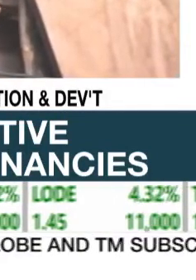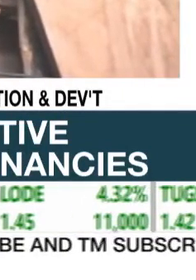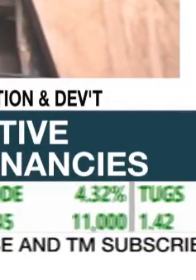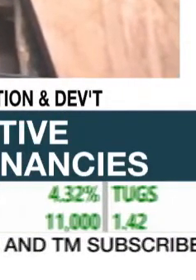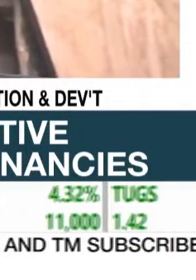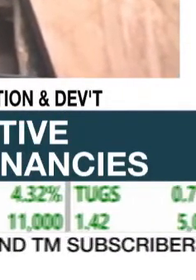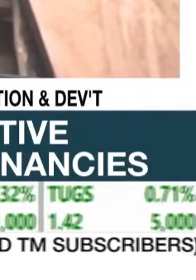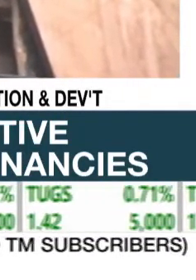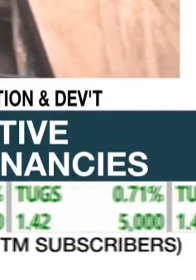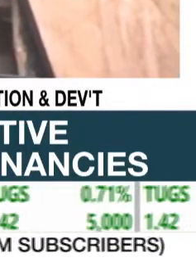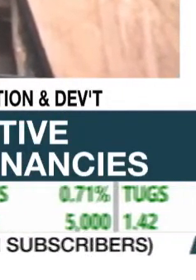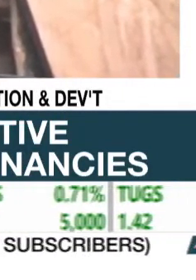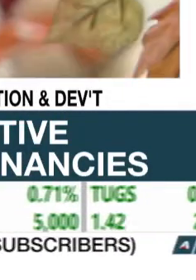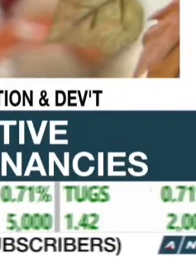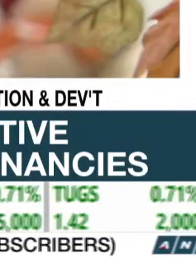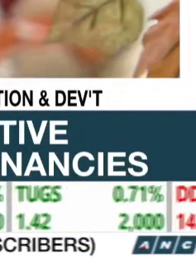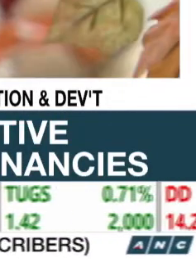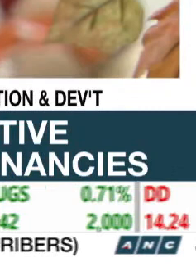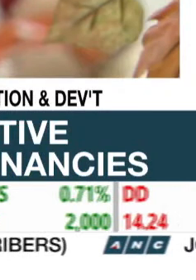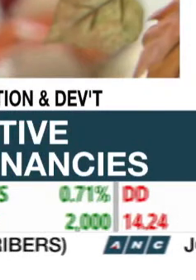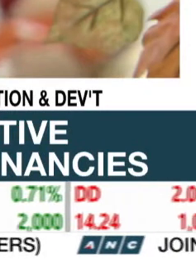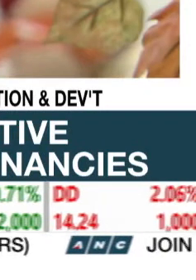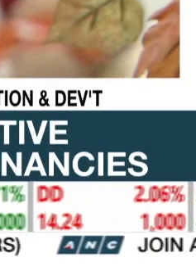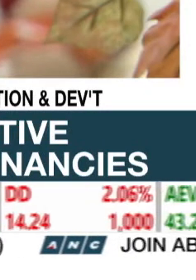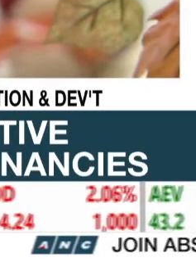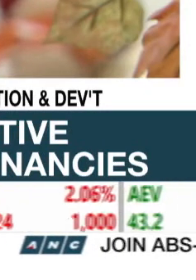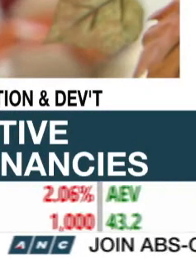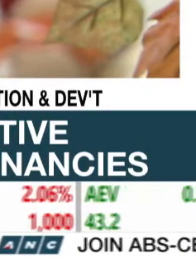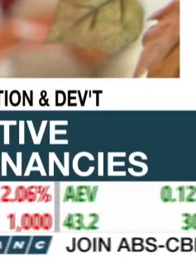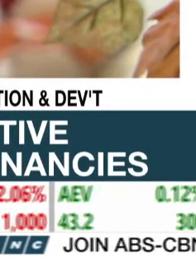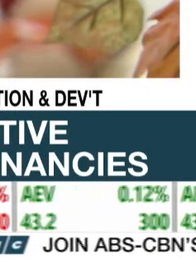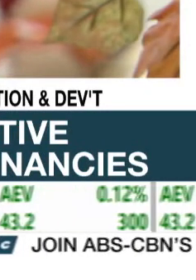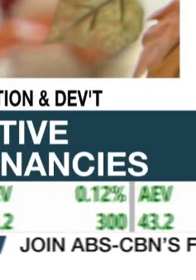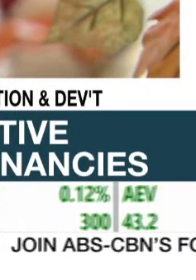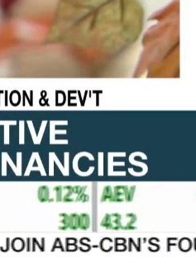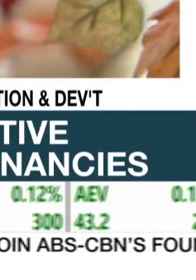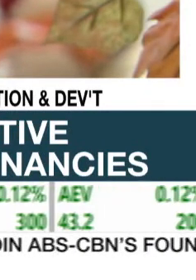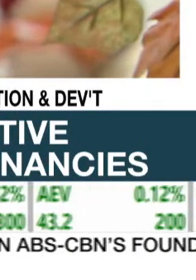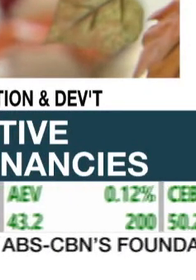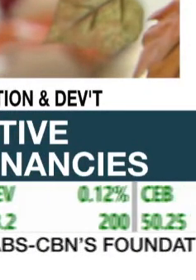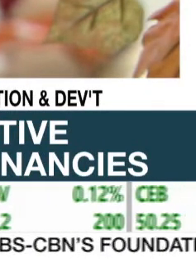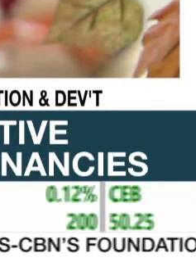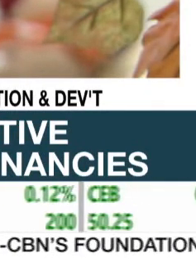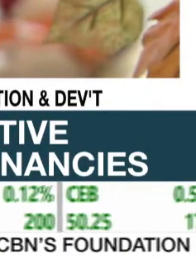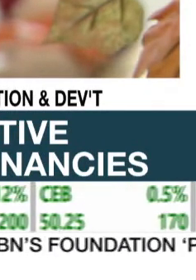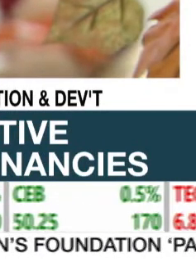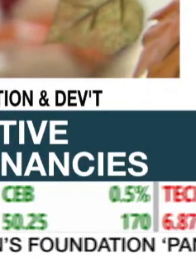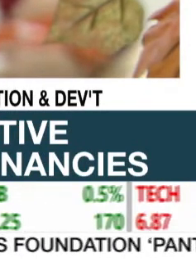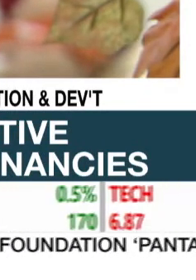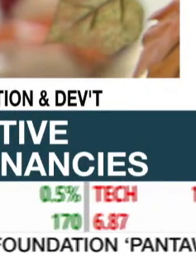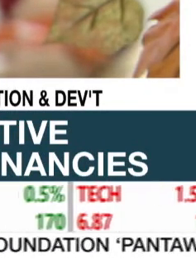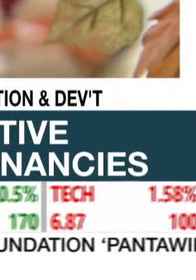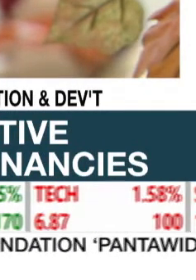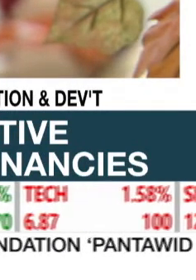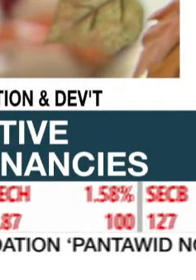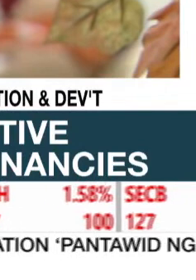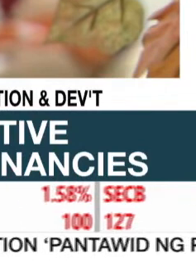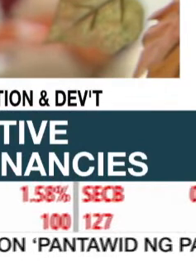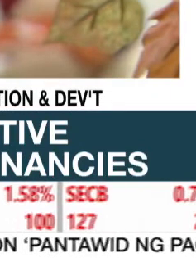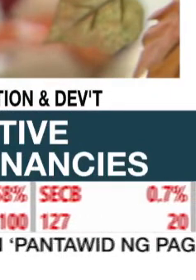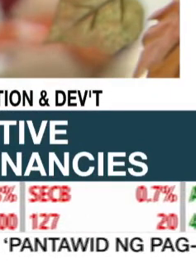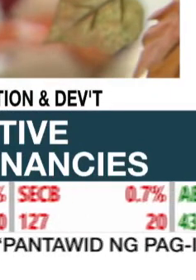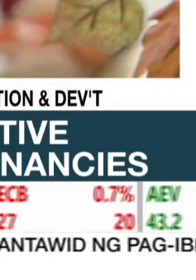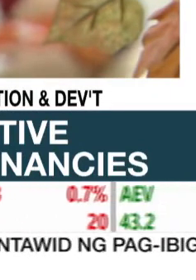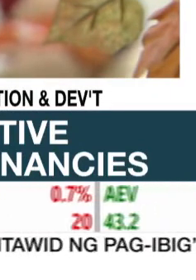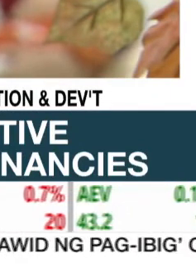Also, this was a time when around the time when the Supreme Court came out with a ruling that was saying